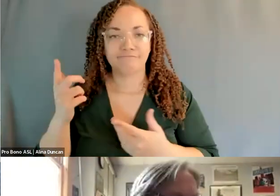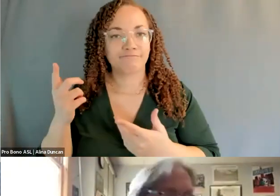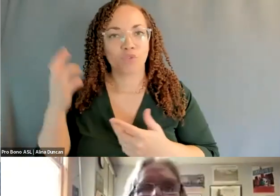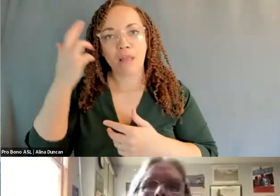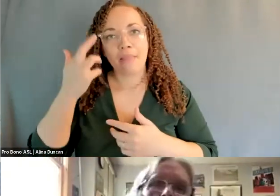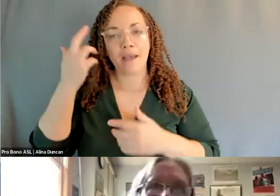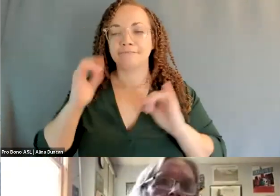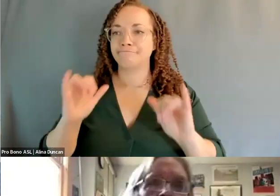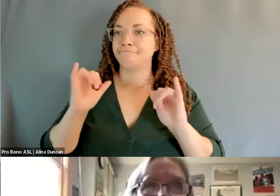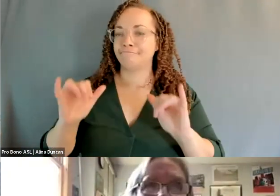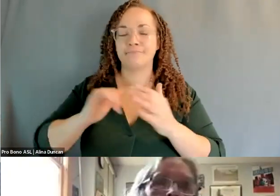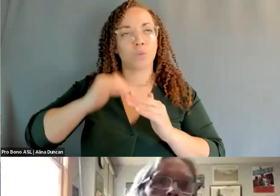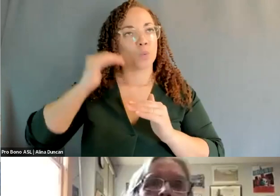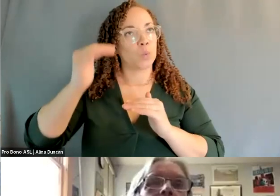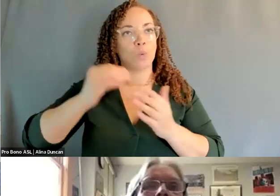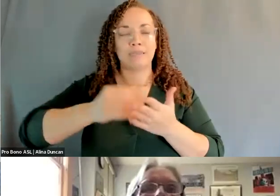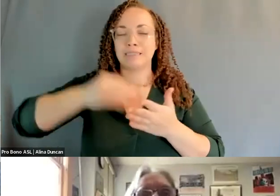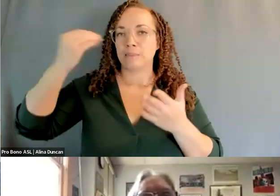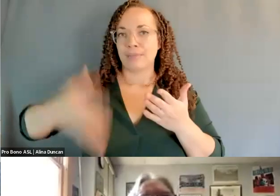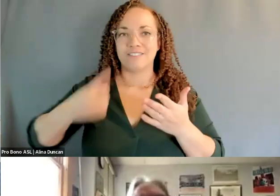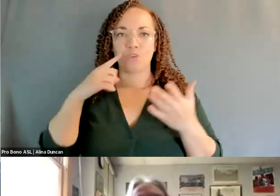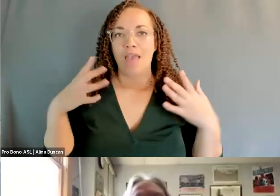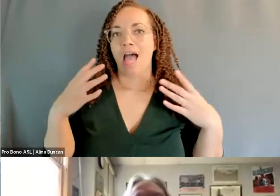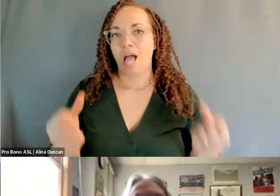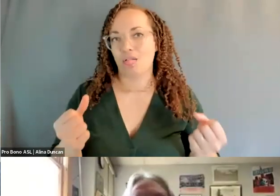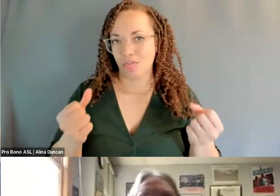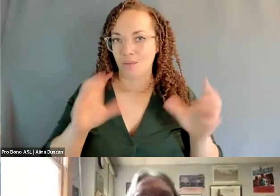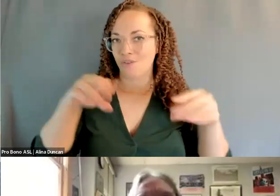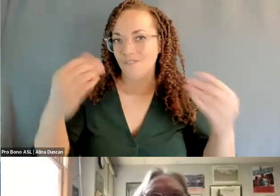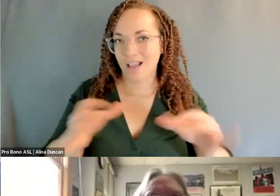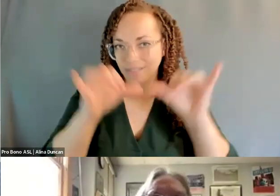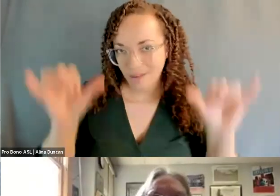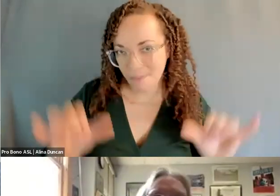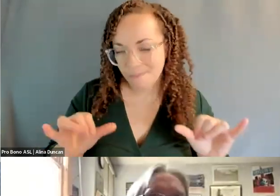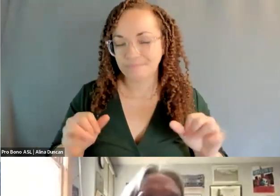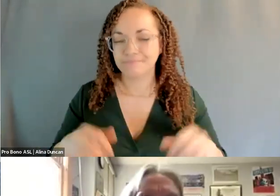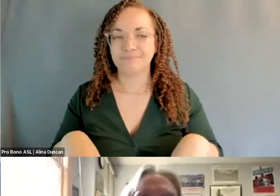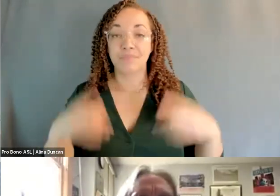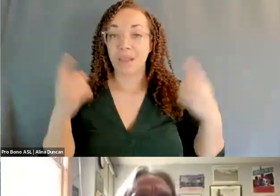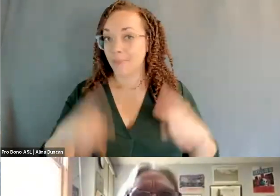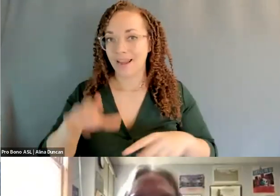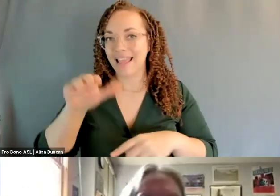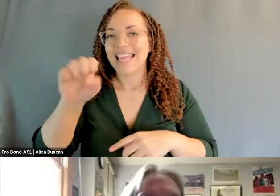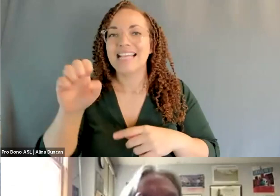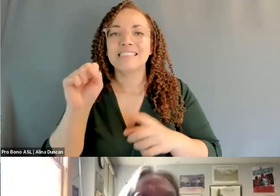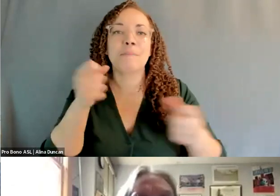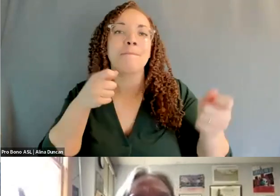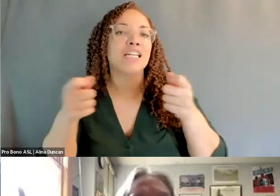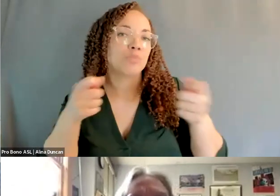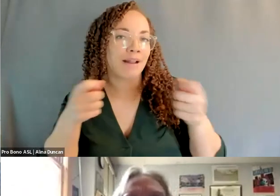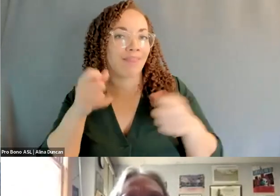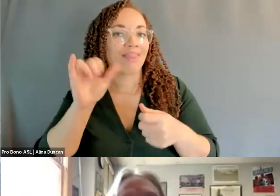our health delivery systems. And all of a sudden, case management became a treatment